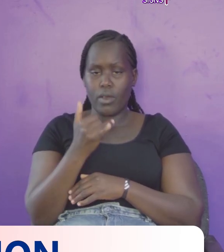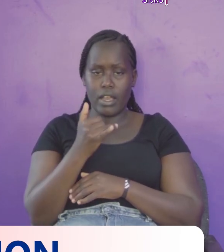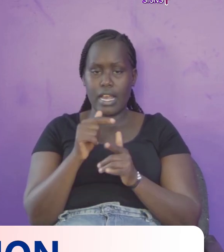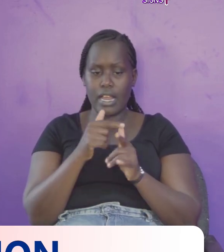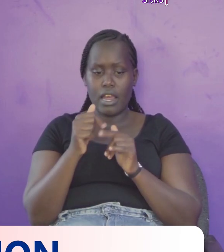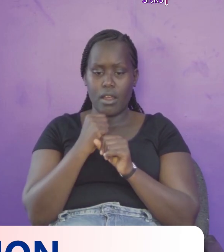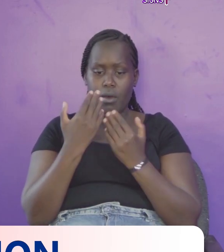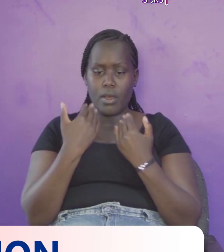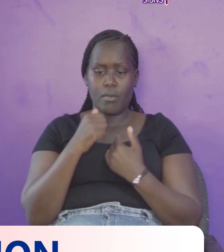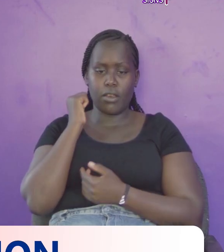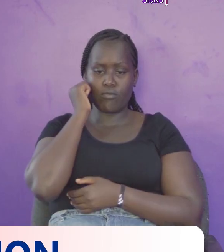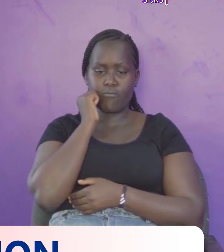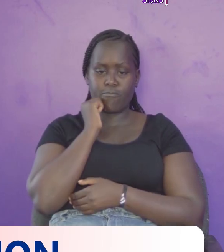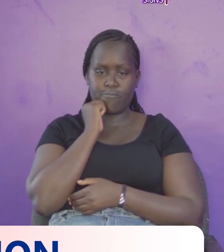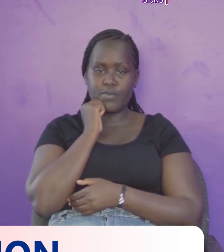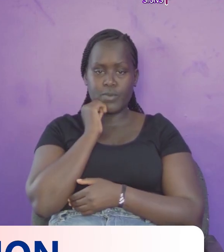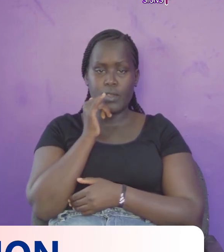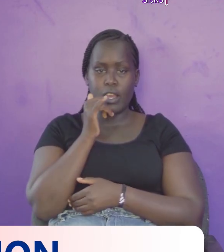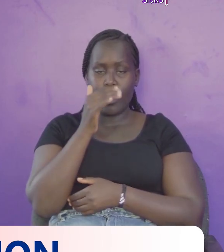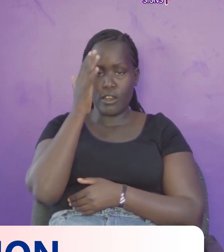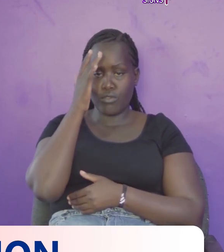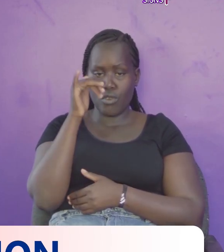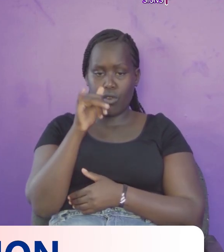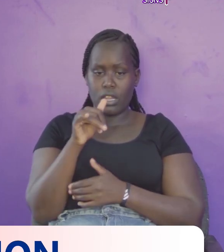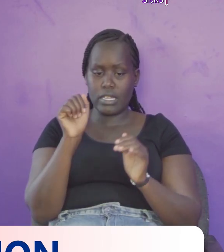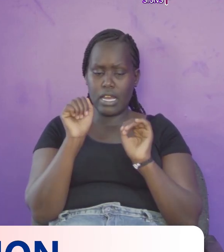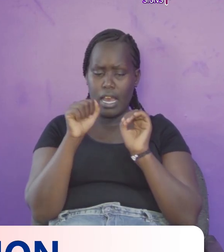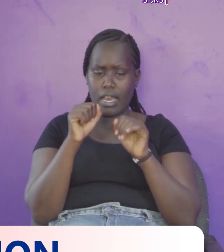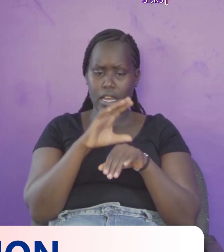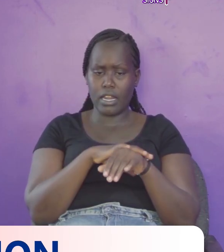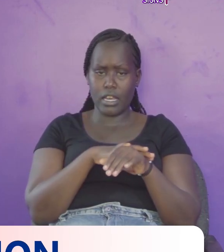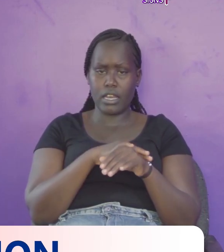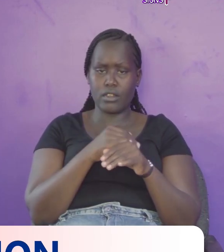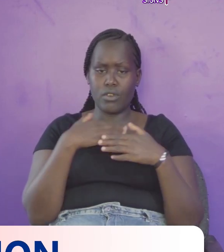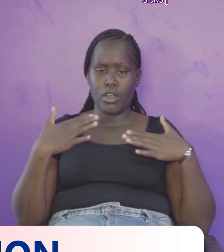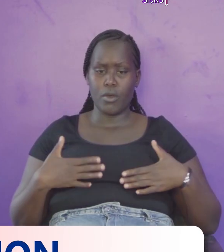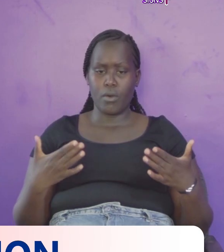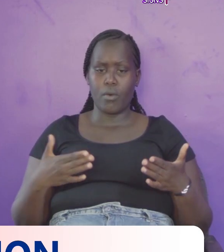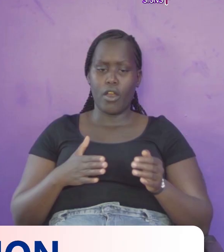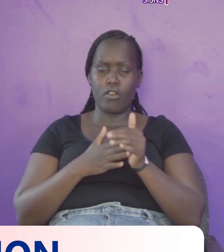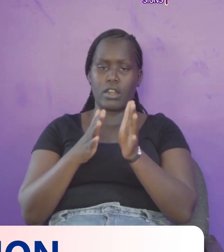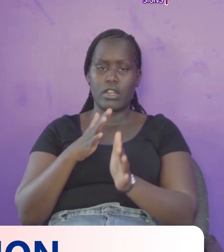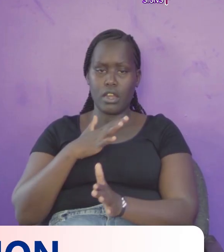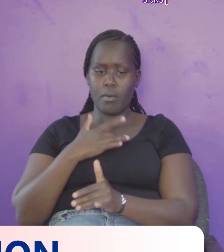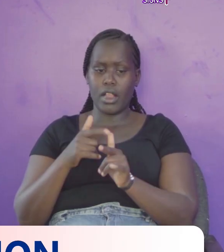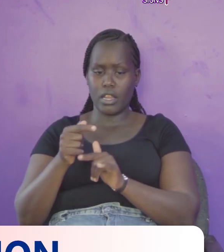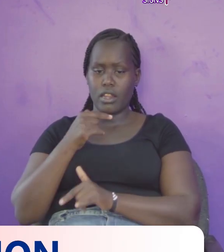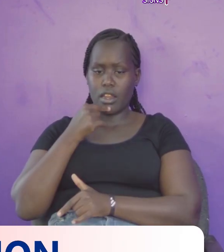sorrowful to realize that ninaweza kufika penye the body of my leader is na